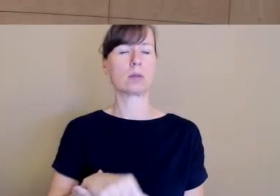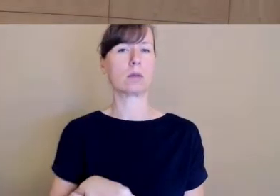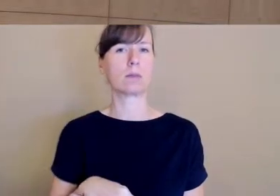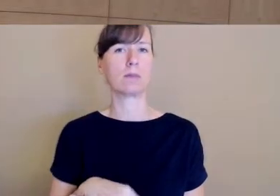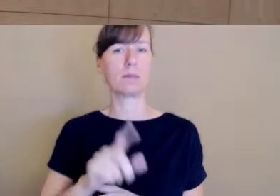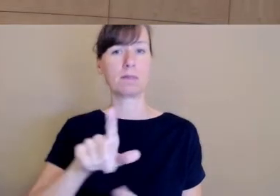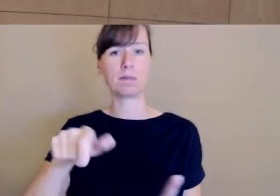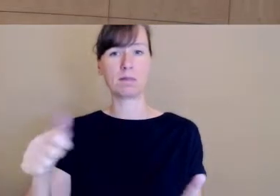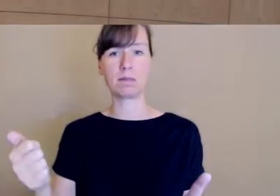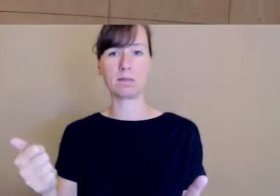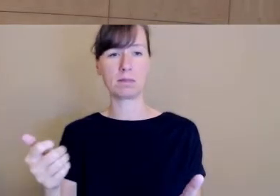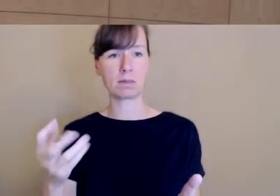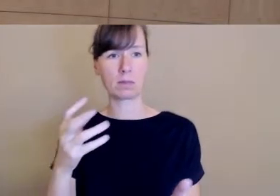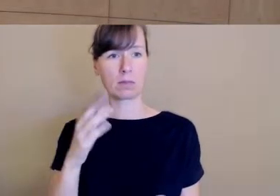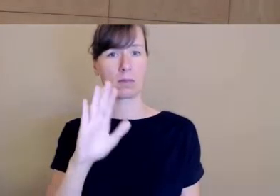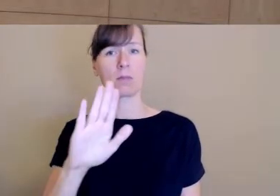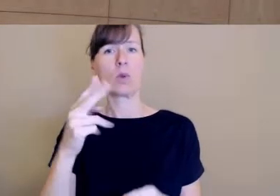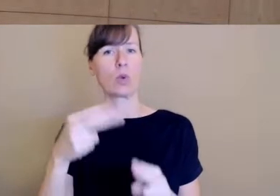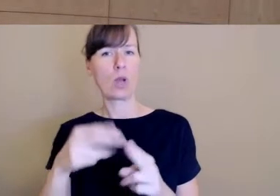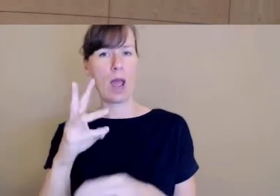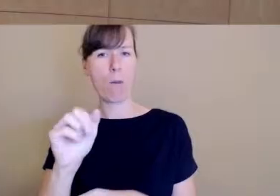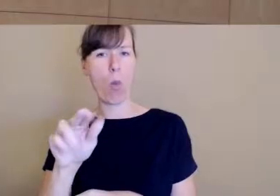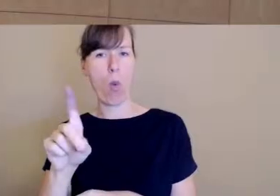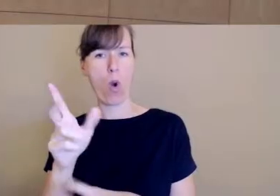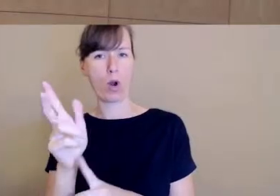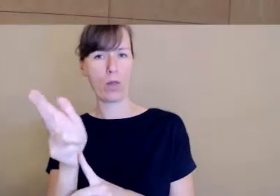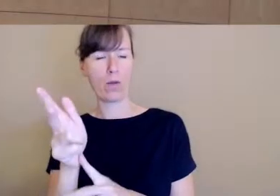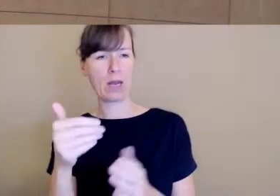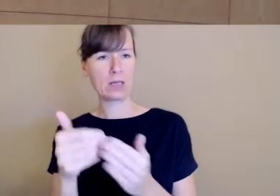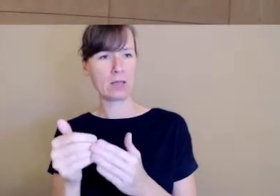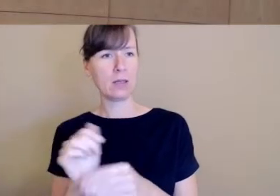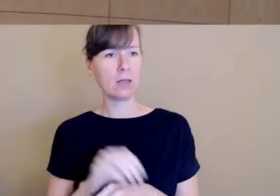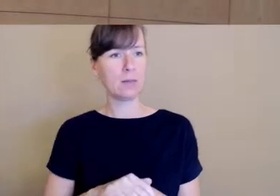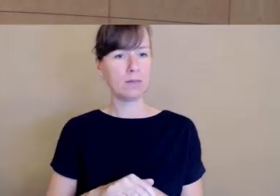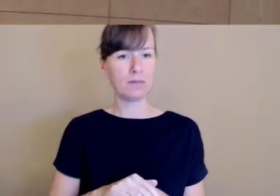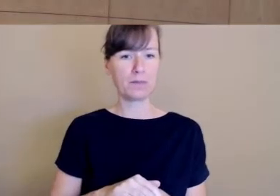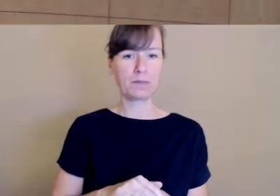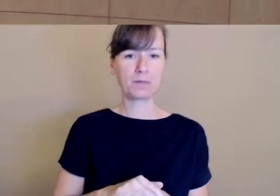You have your name and ward, and you have 3 minutes. Okay. Can I do